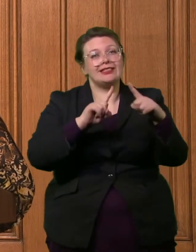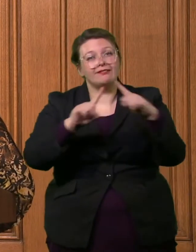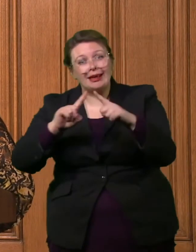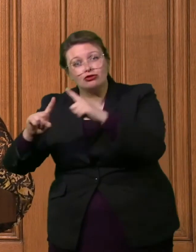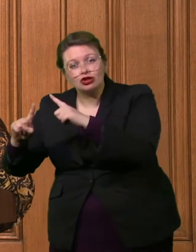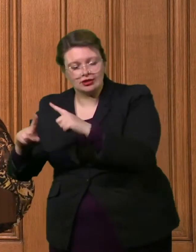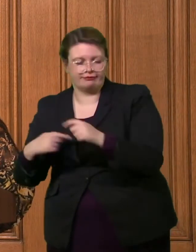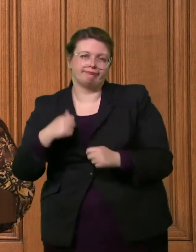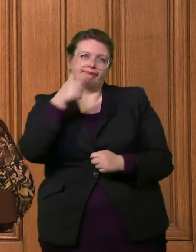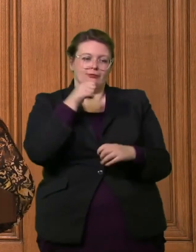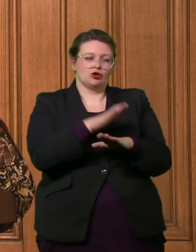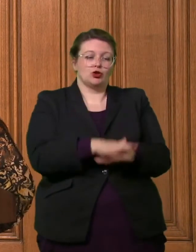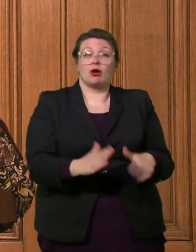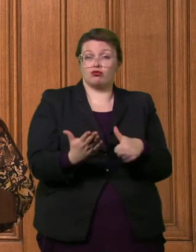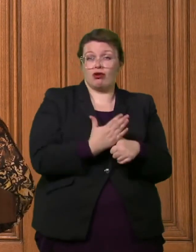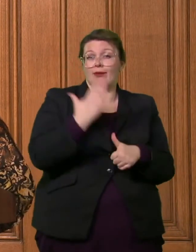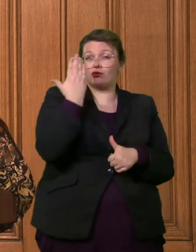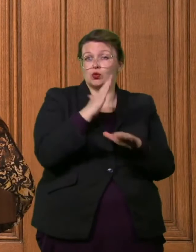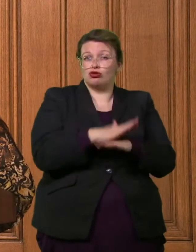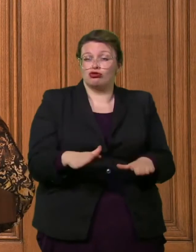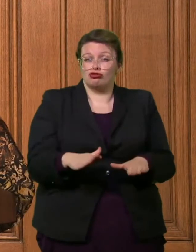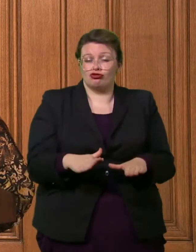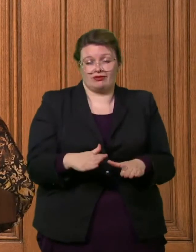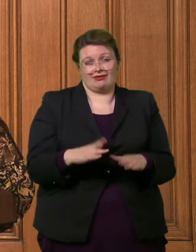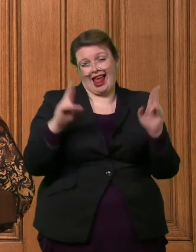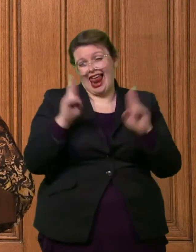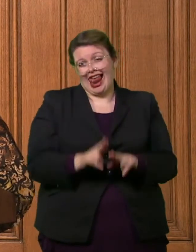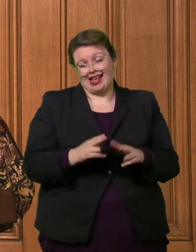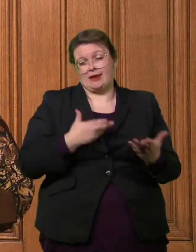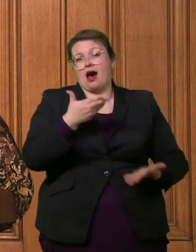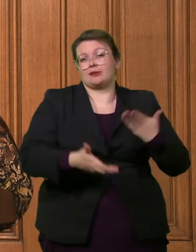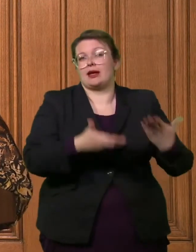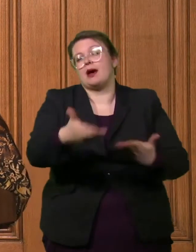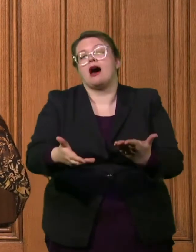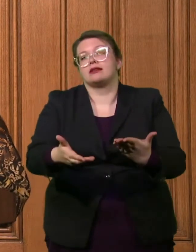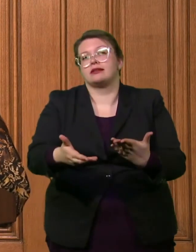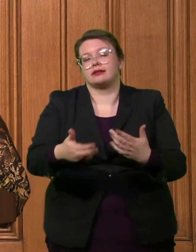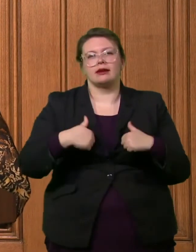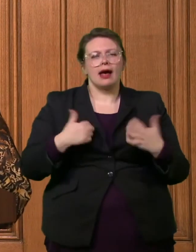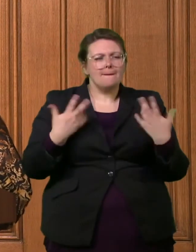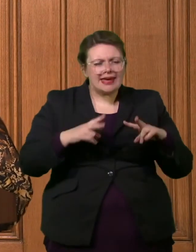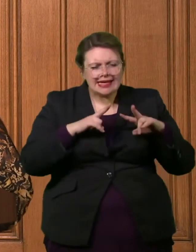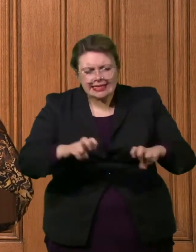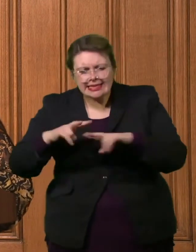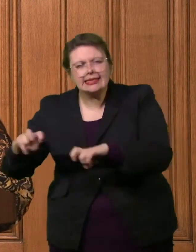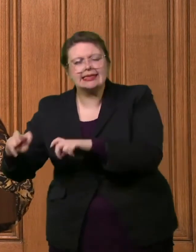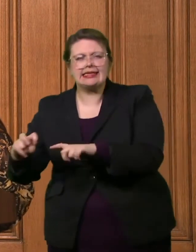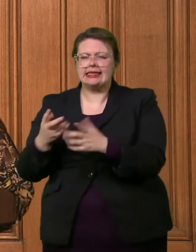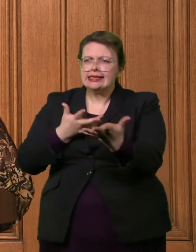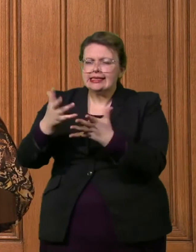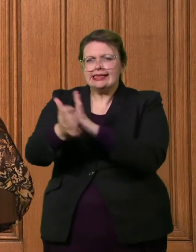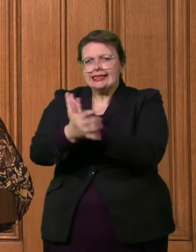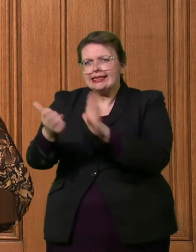children. And in looking at it, we've talked to educationalists, public health and clinical specialists. And the consensus view is